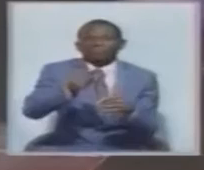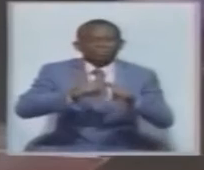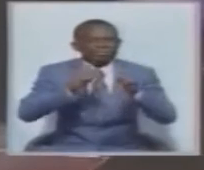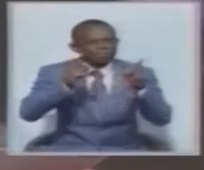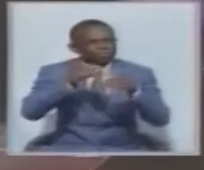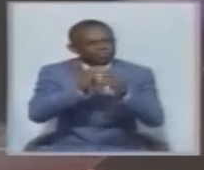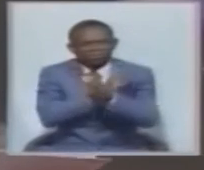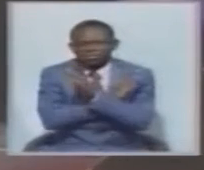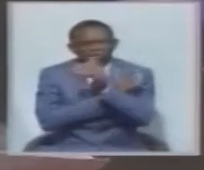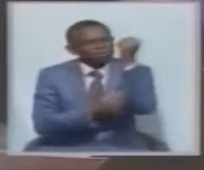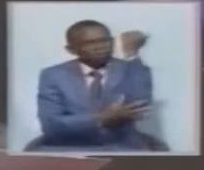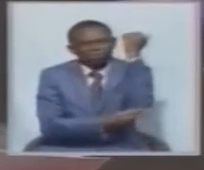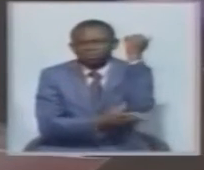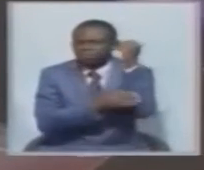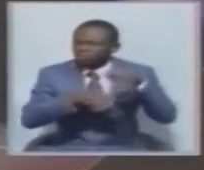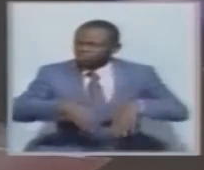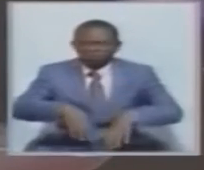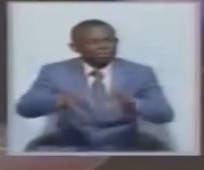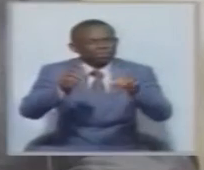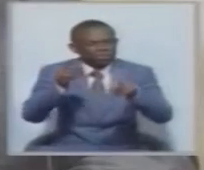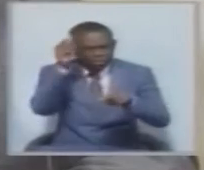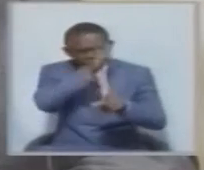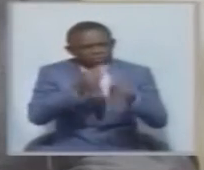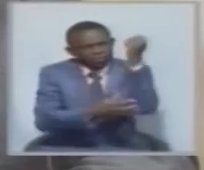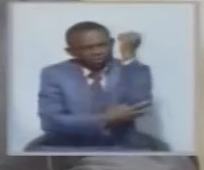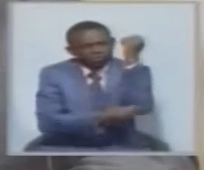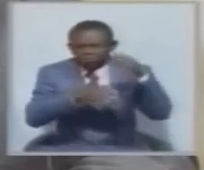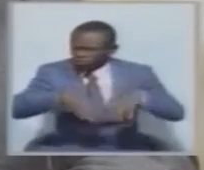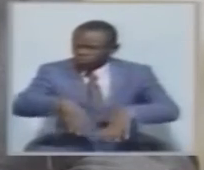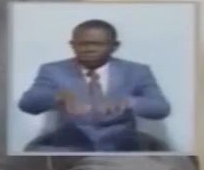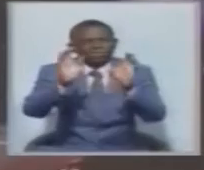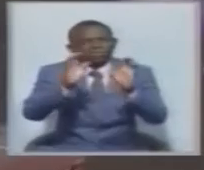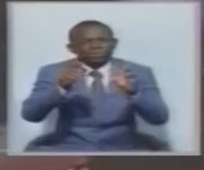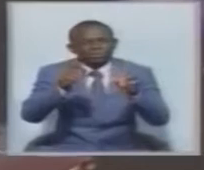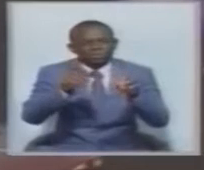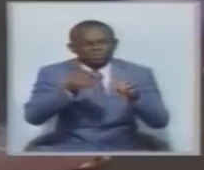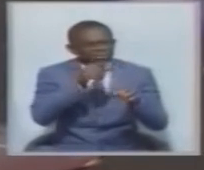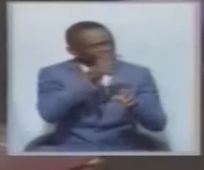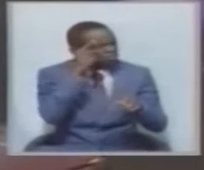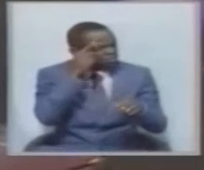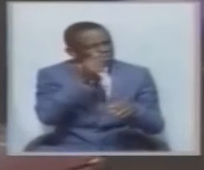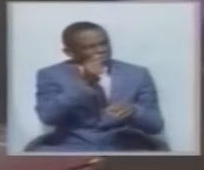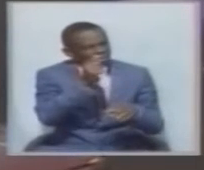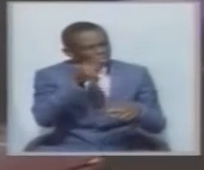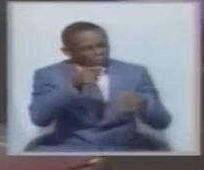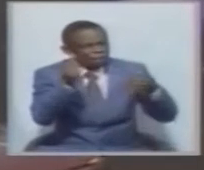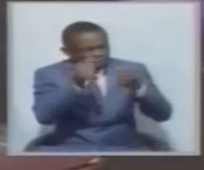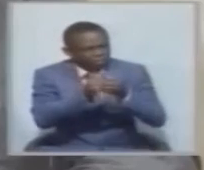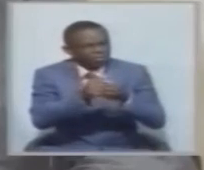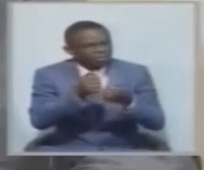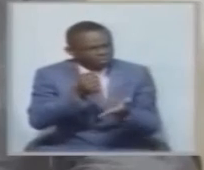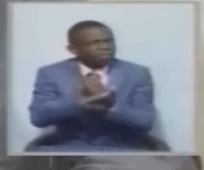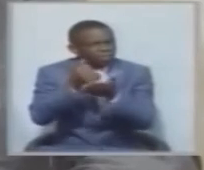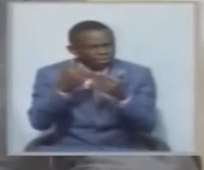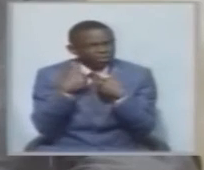bank has not made the impact that everybody expected from it, or still expects from it? Well,